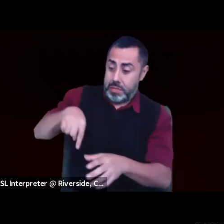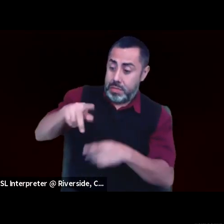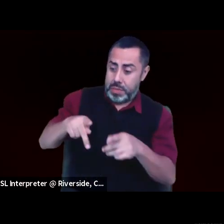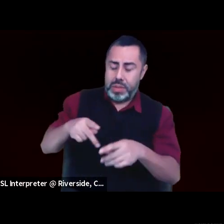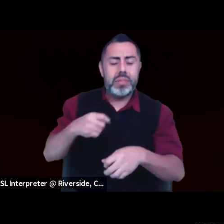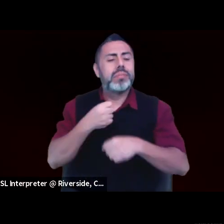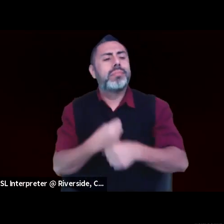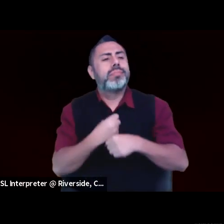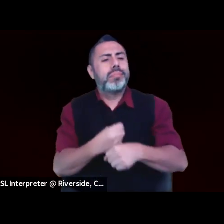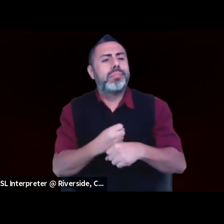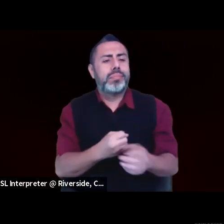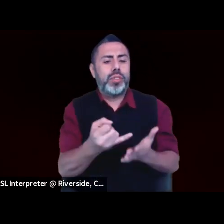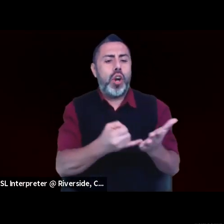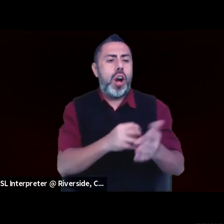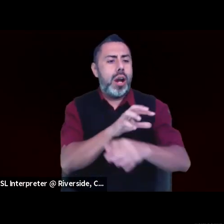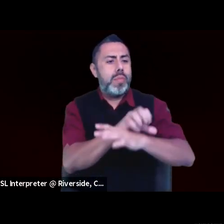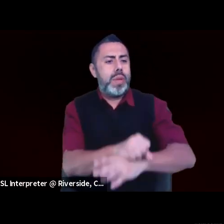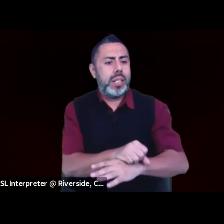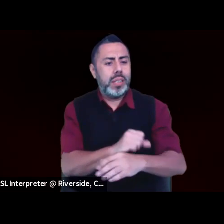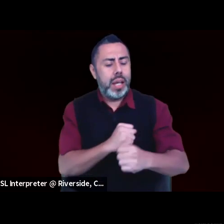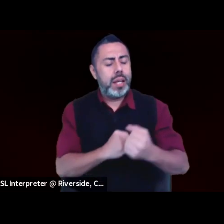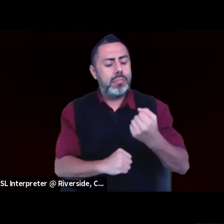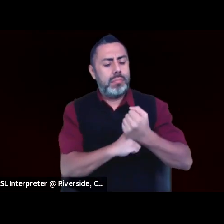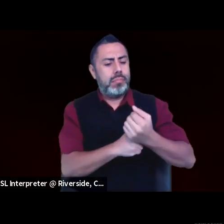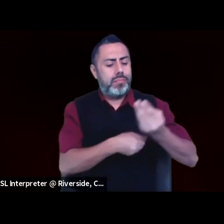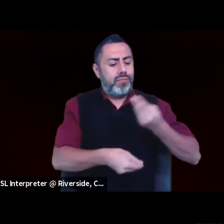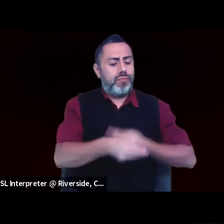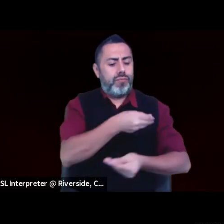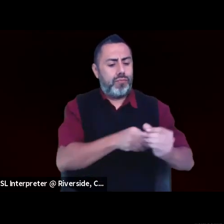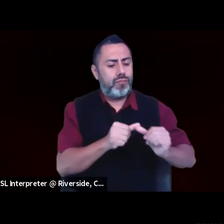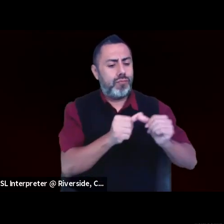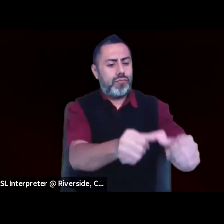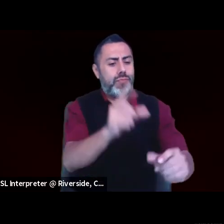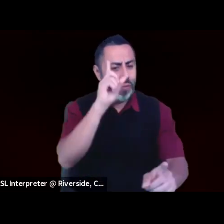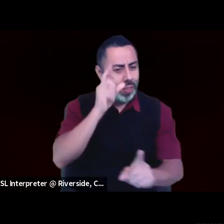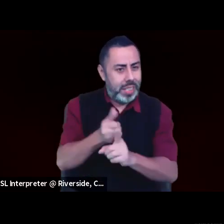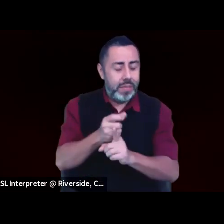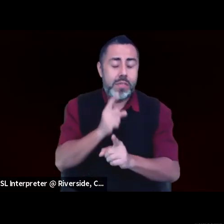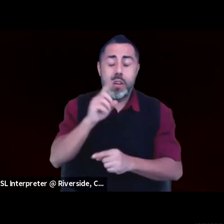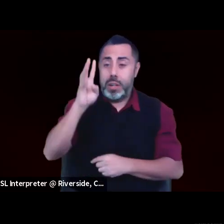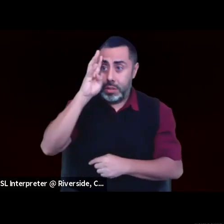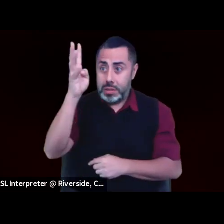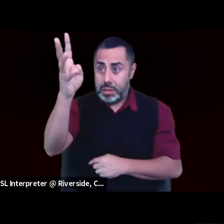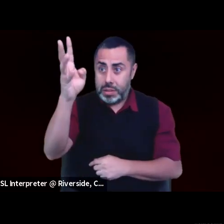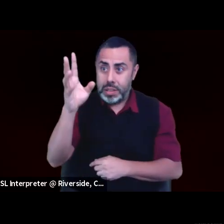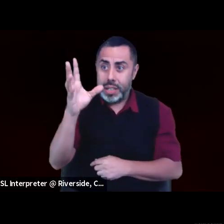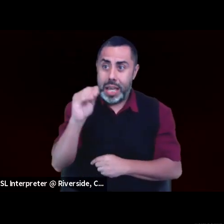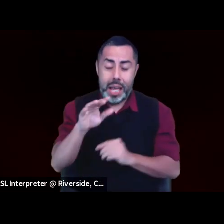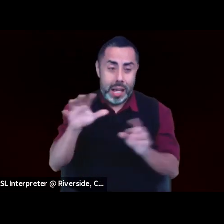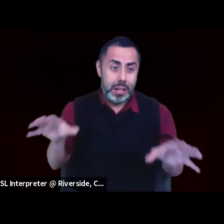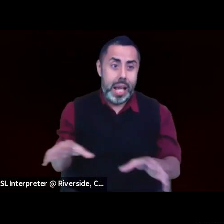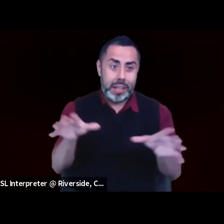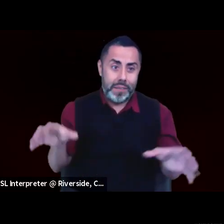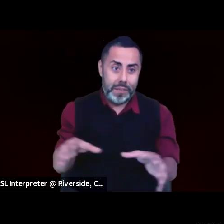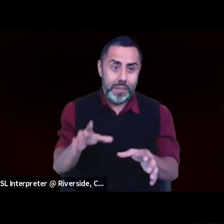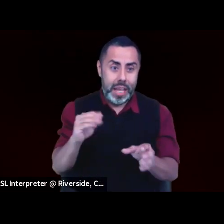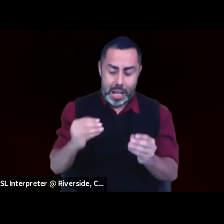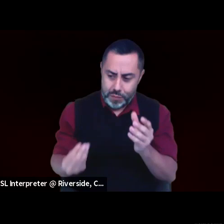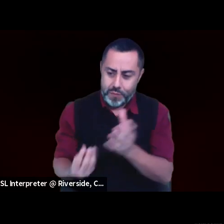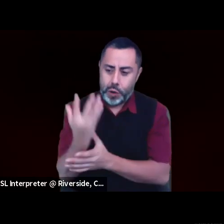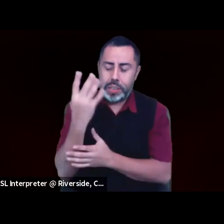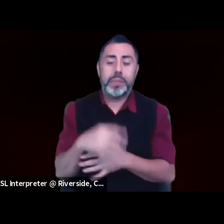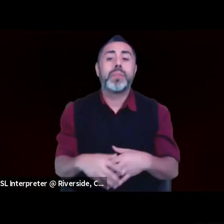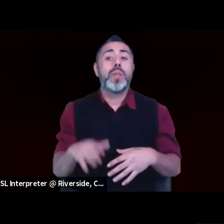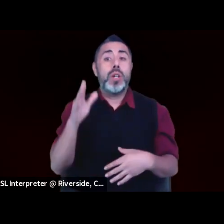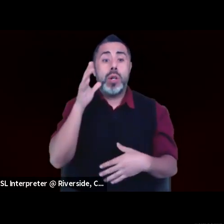are sustainable, imaginative, and flourishing. So we're going to hear a bit about their stories one by one, and then we're going to move into a